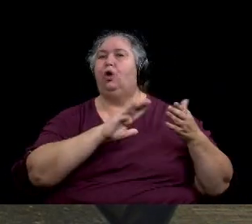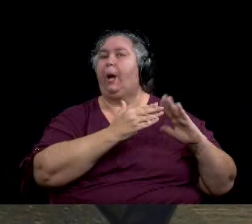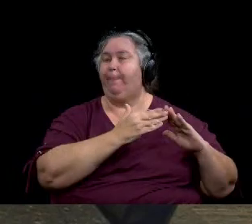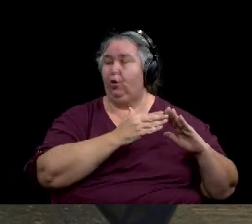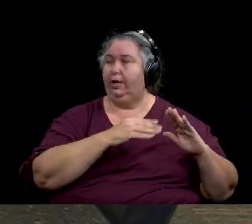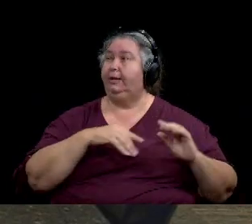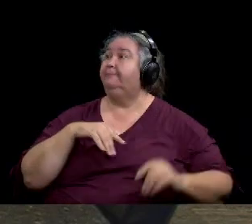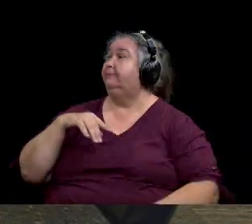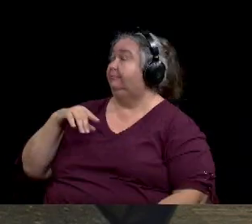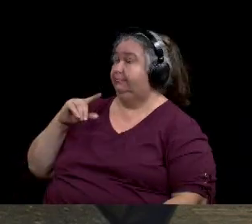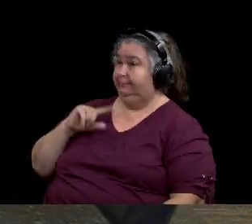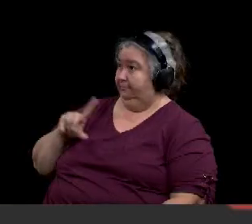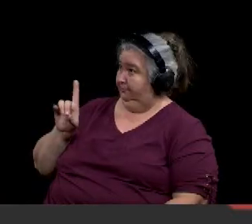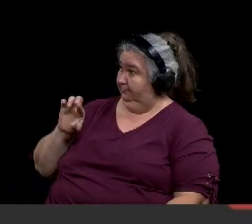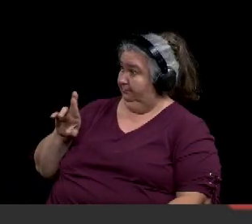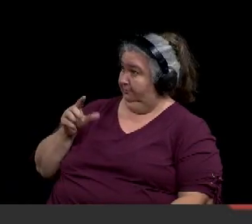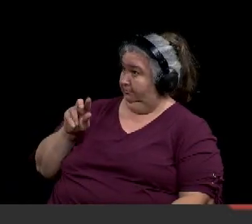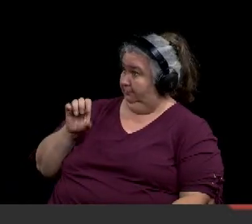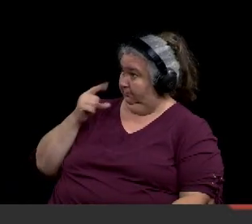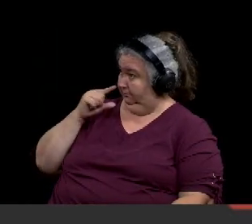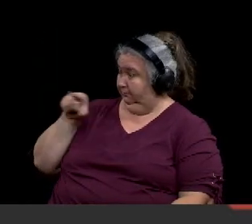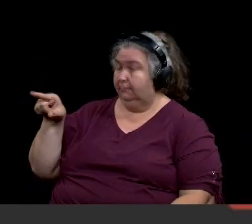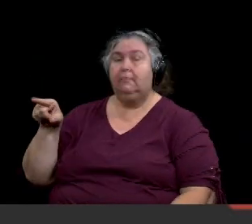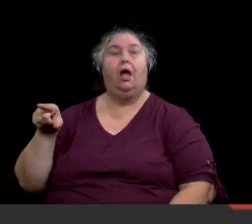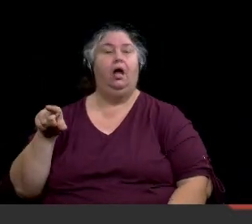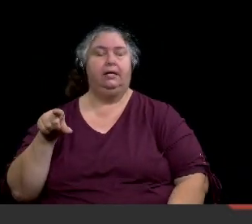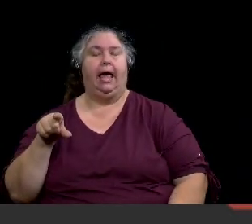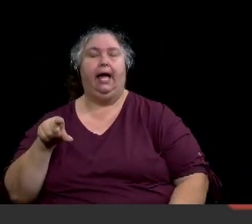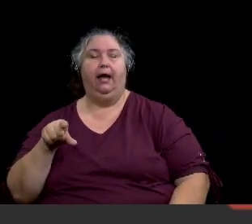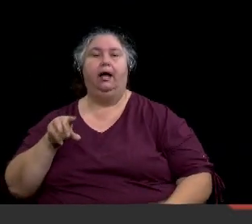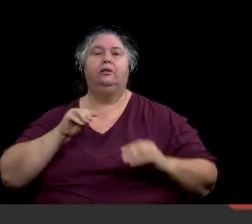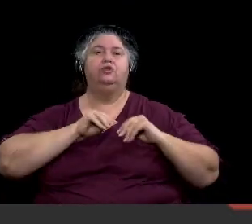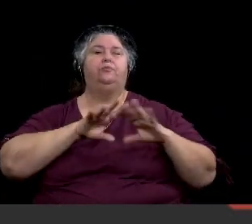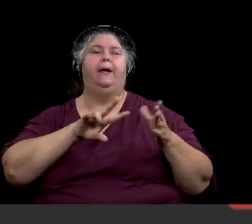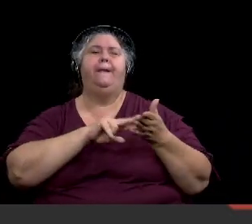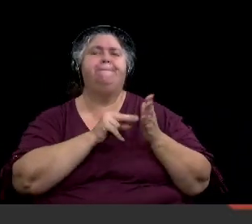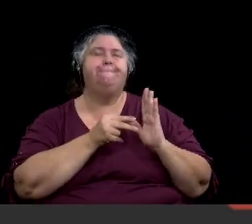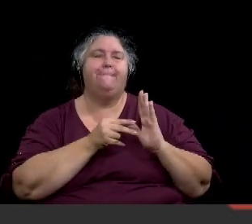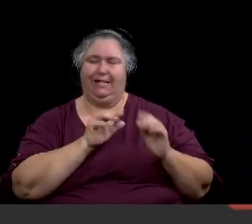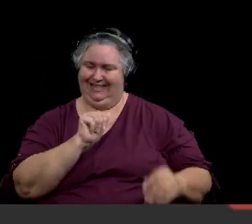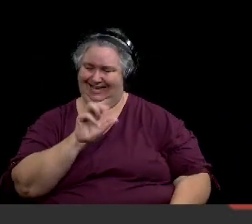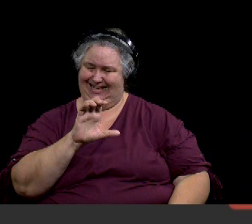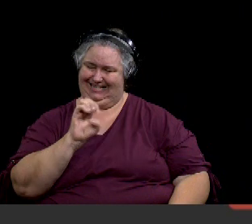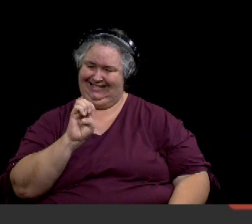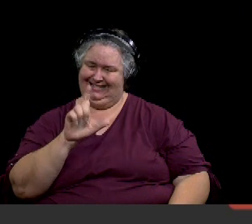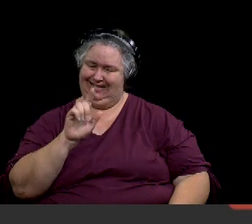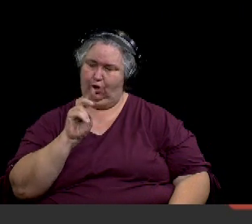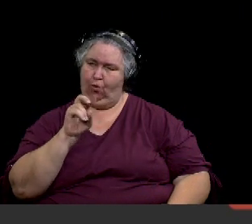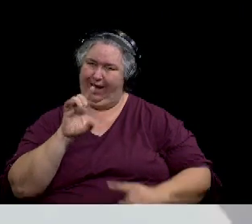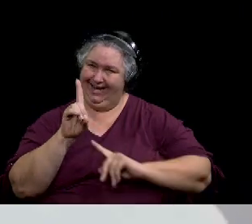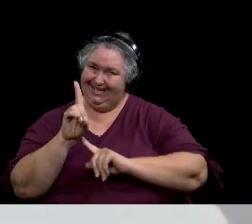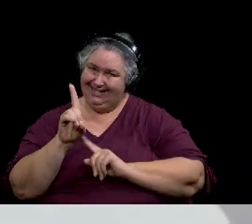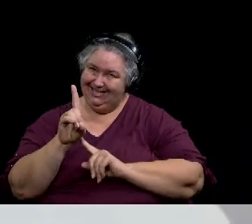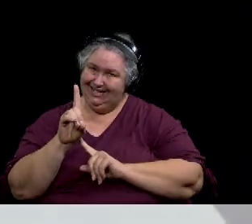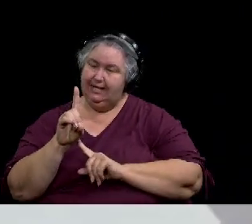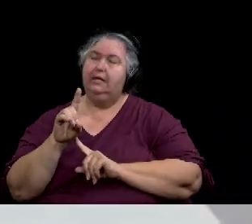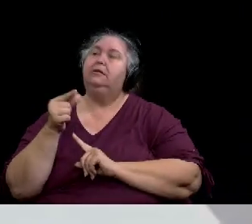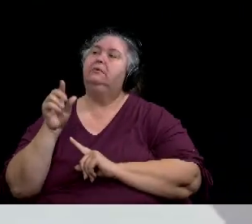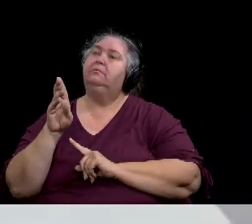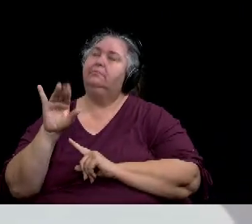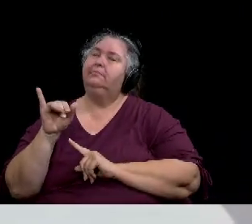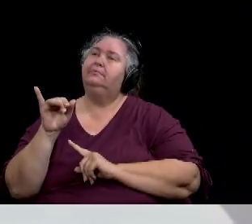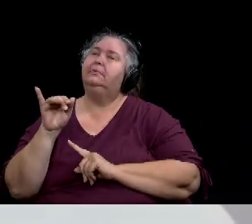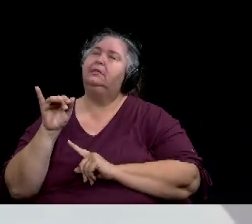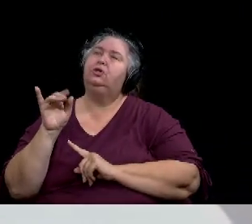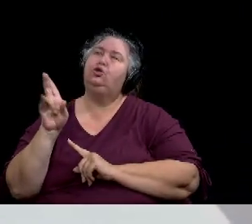Dr. Griggs, could you speak to that, please? Yeah, accelerated spread is a term that that the Harvard Global Health Institute has